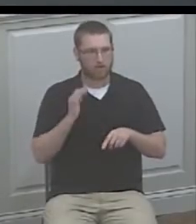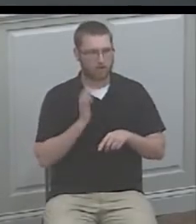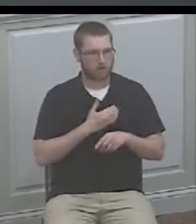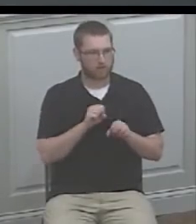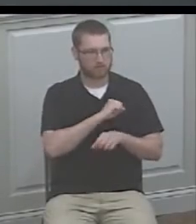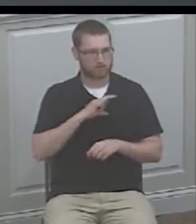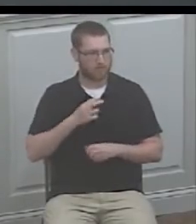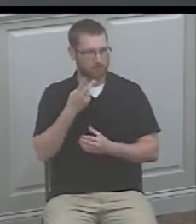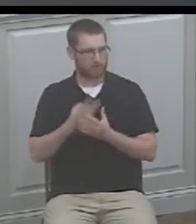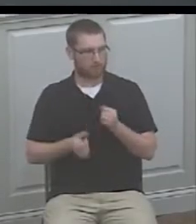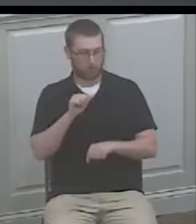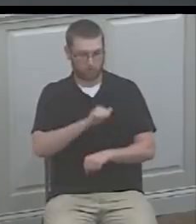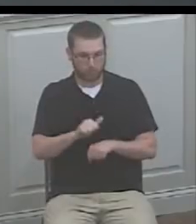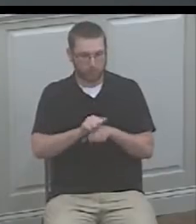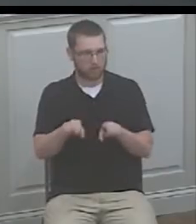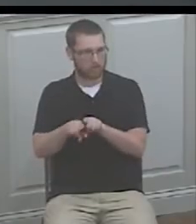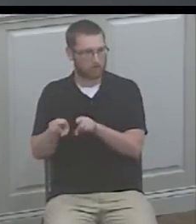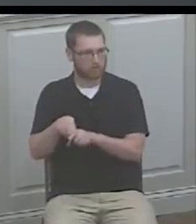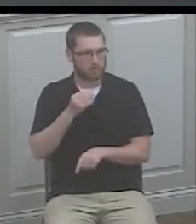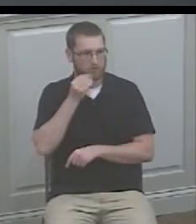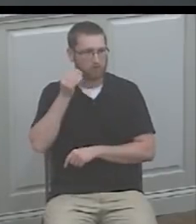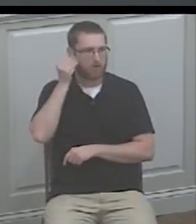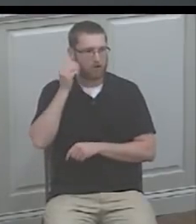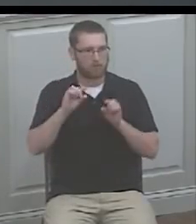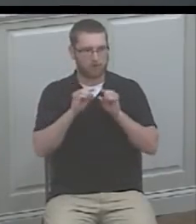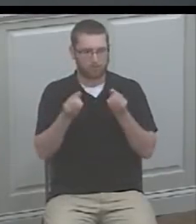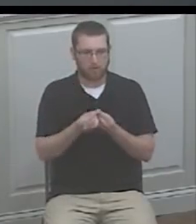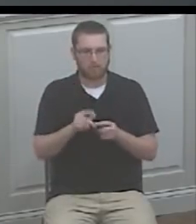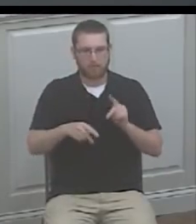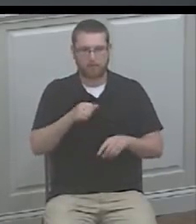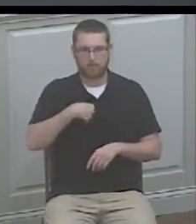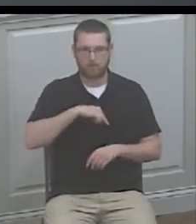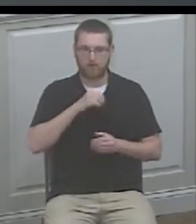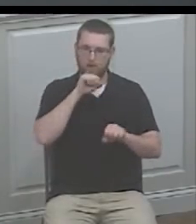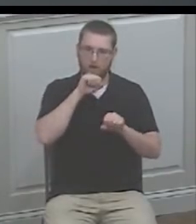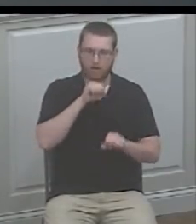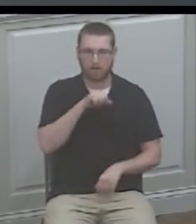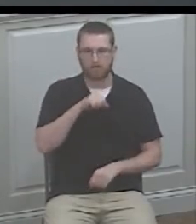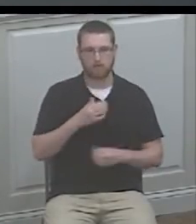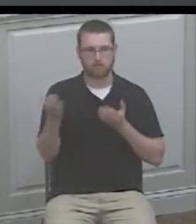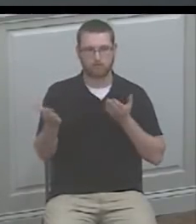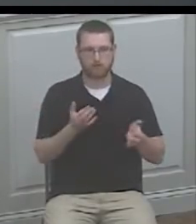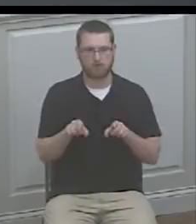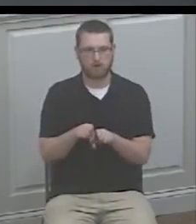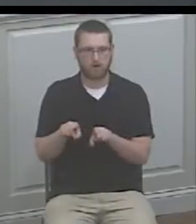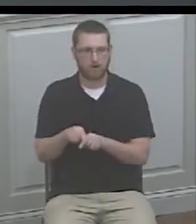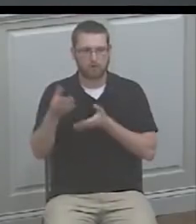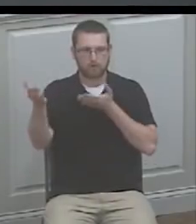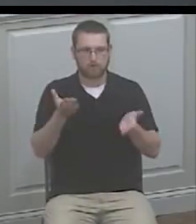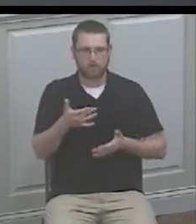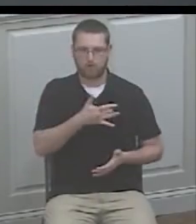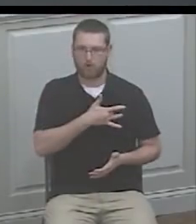at work and at home. We are a group of people who love to serve. We are public servants at heart and realize this is a